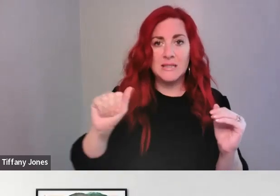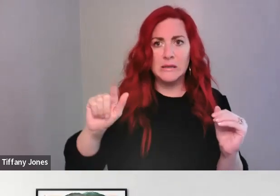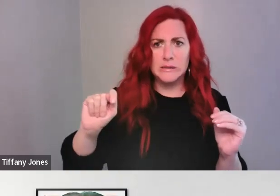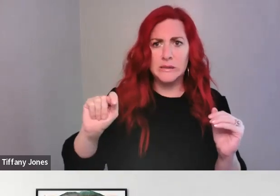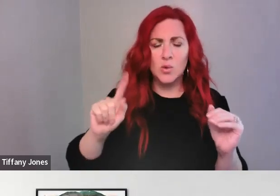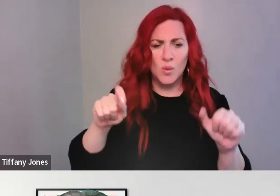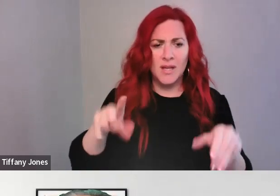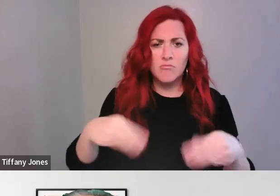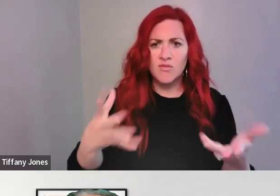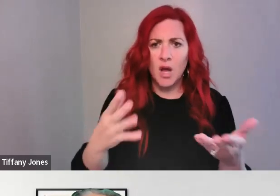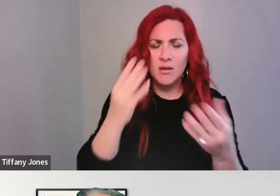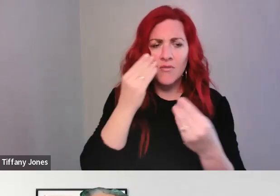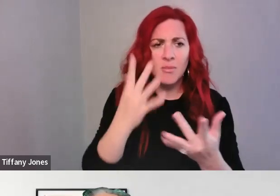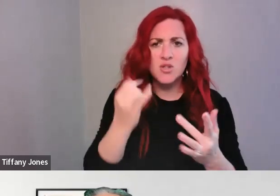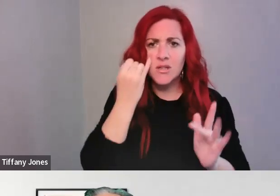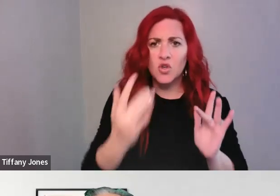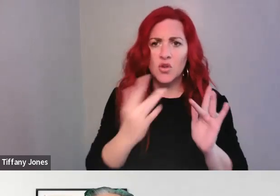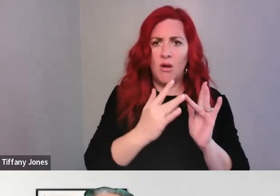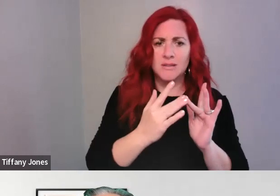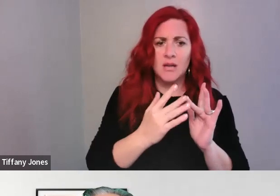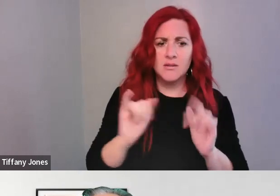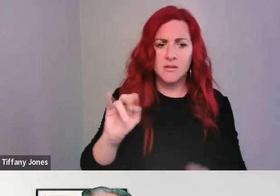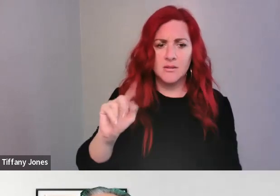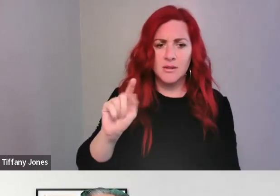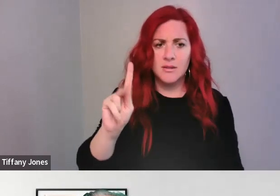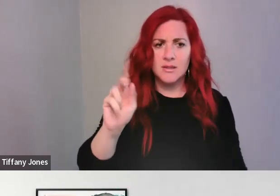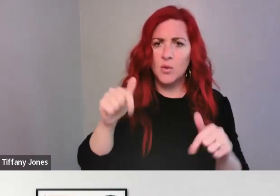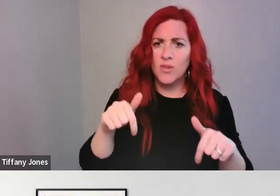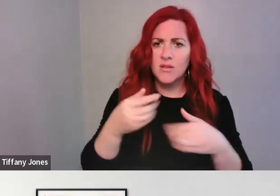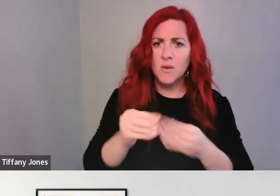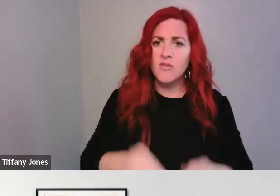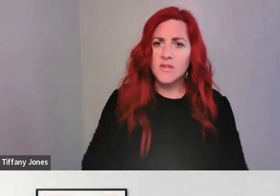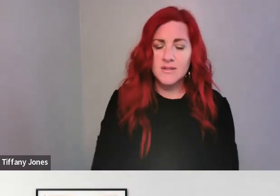information if you reach to us and do an intake with our office.